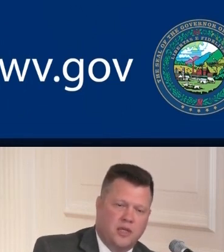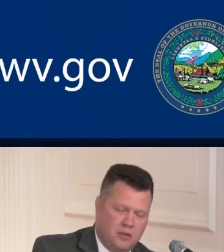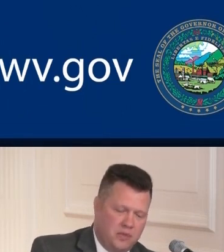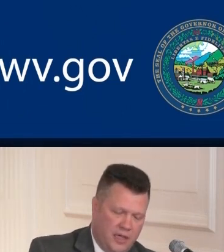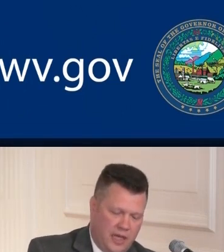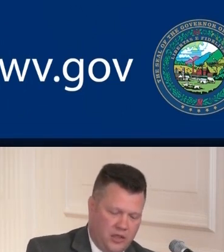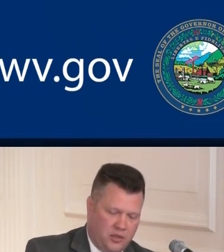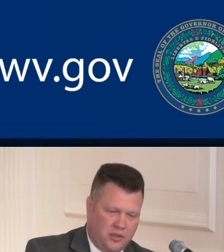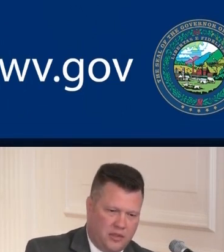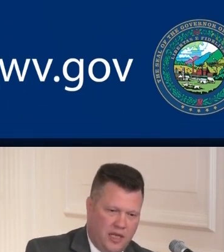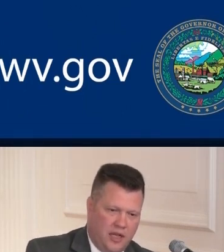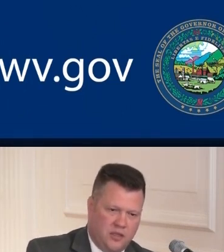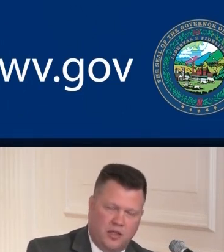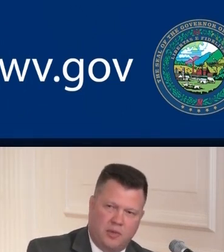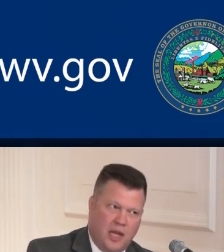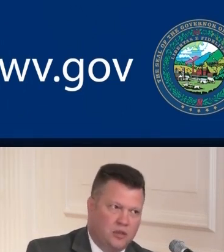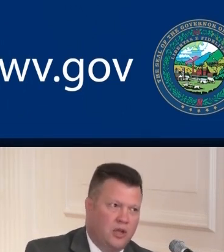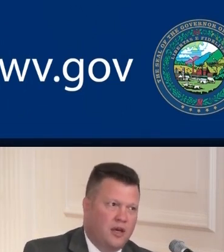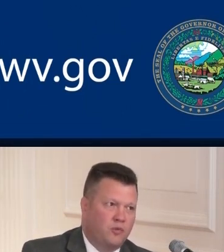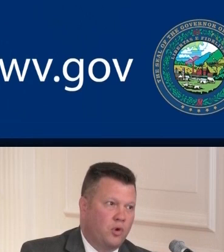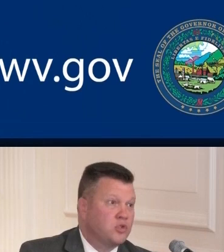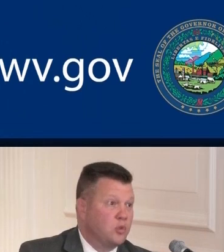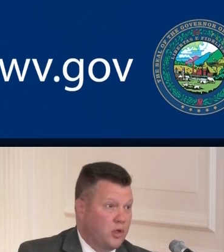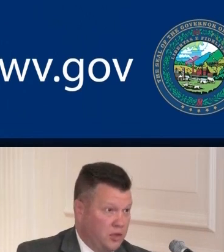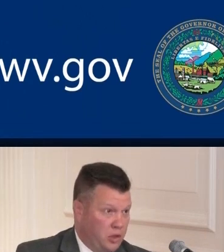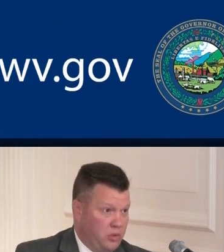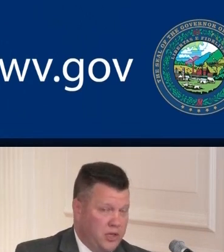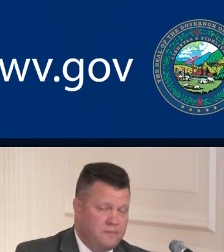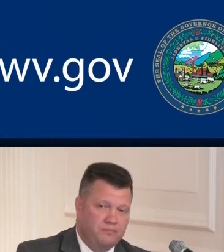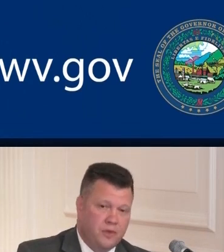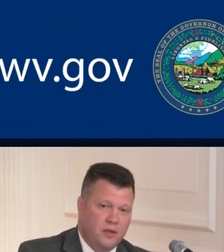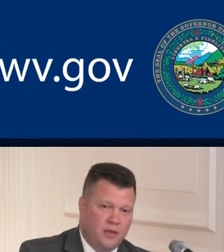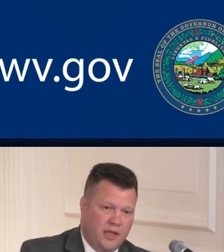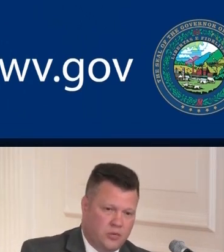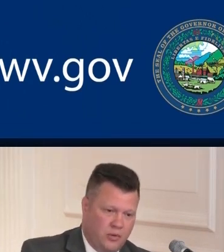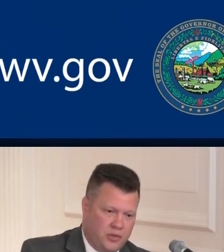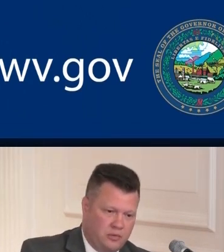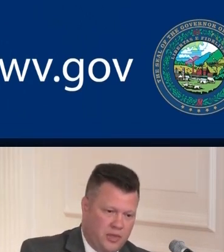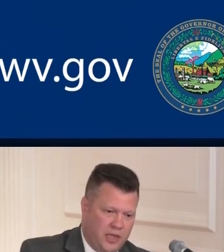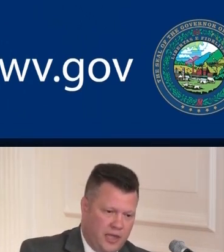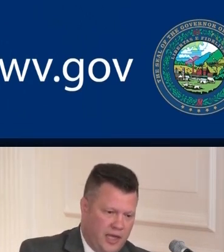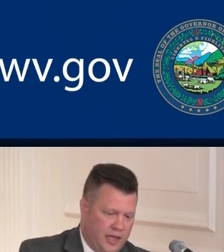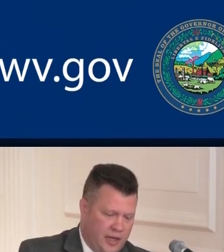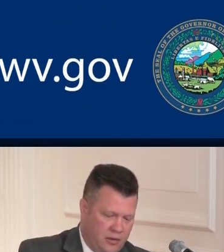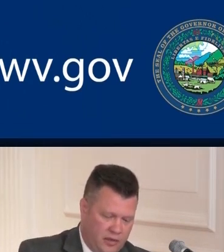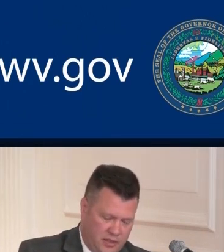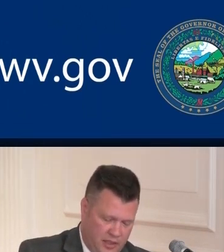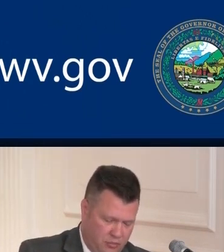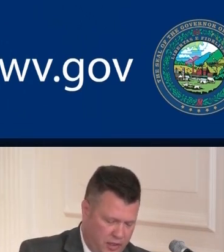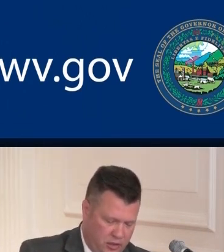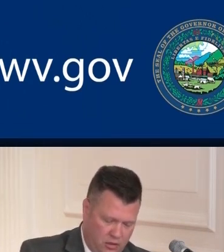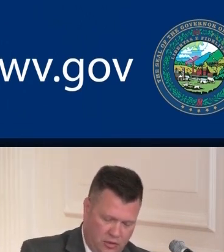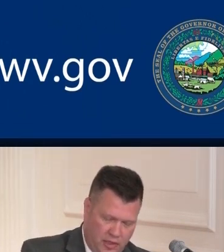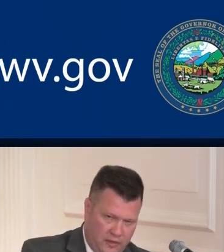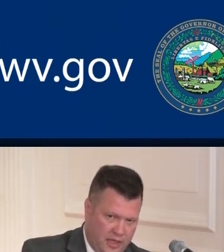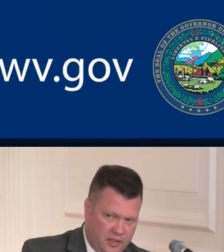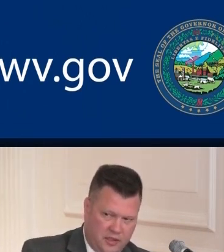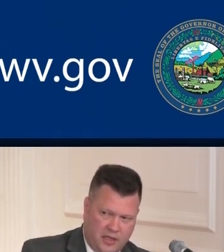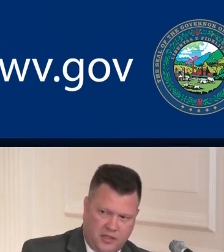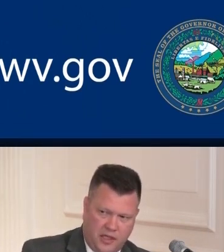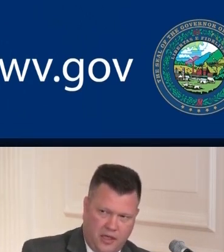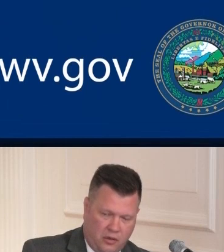strict mitigations. And it's going to be a lot of work to work in the community. It's going to be I know that Bernie Dolan and